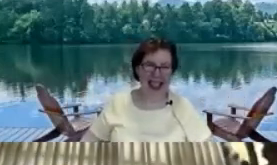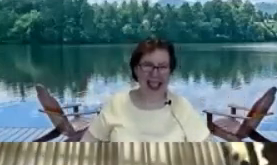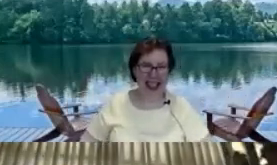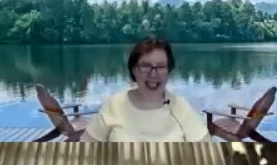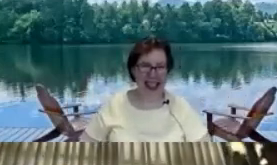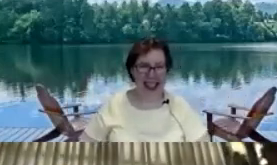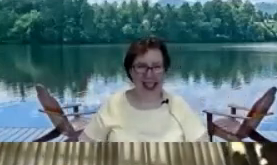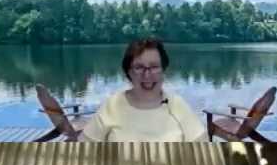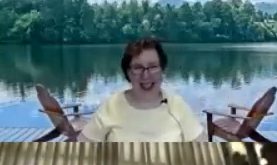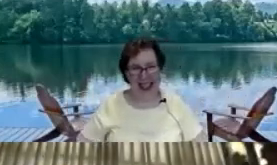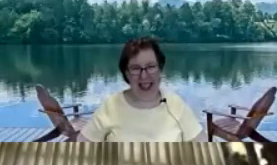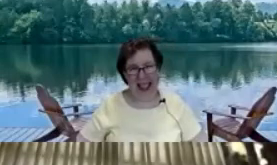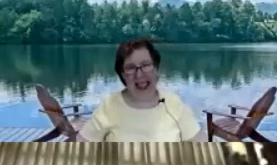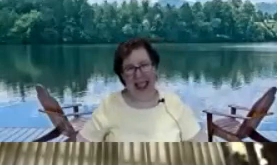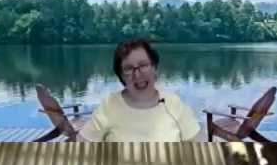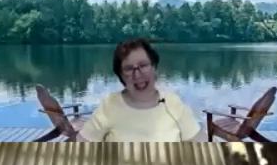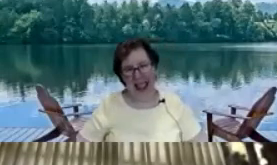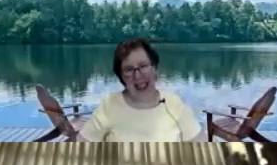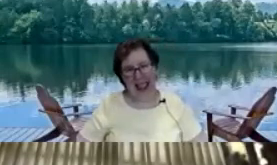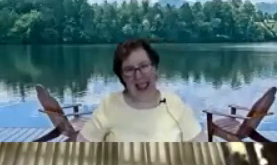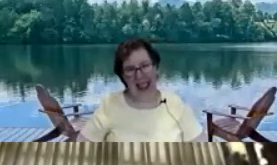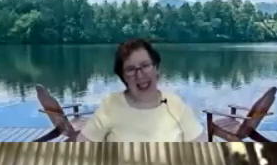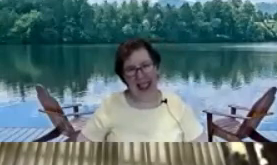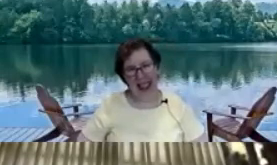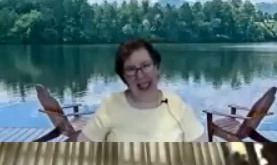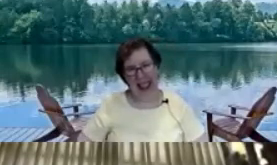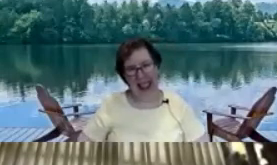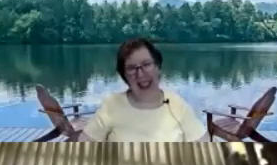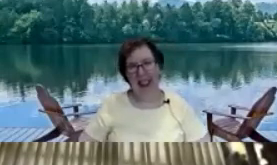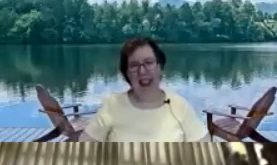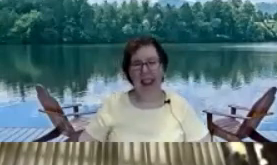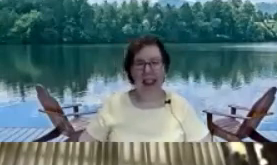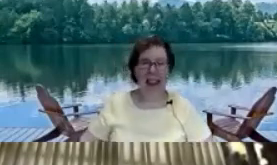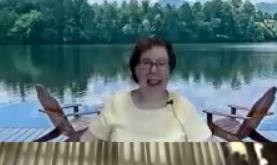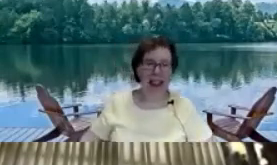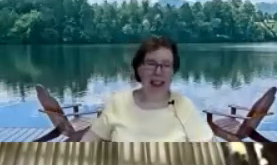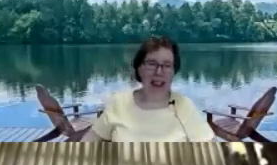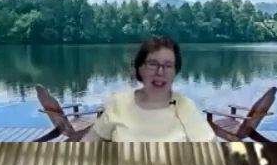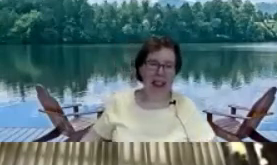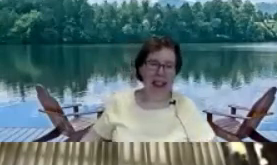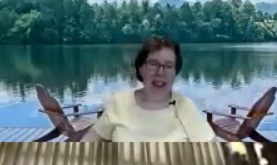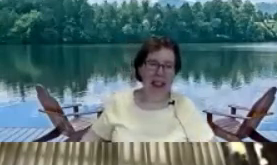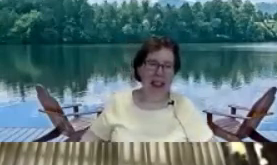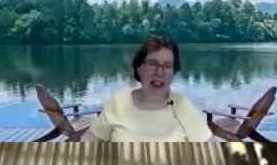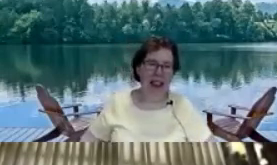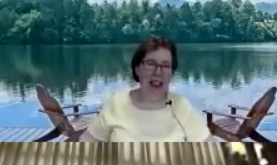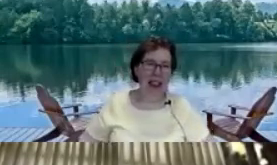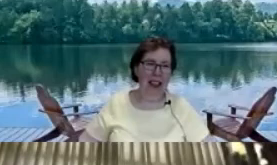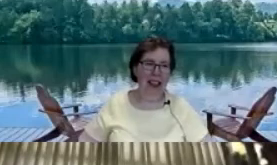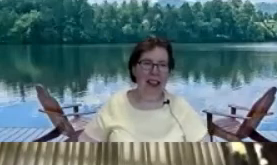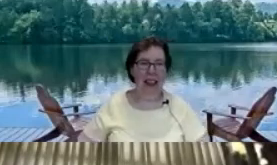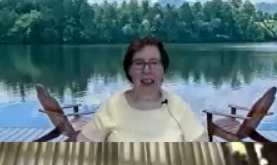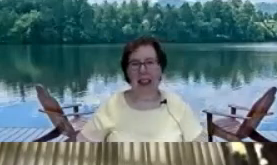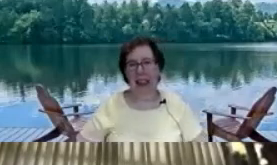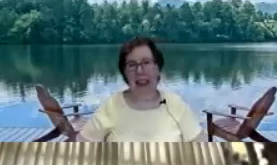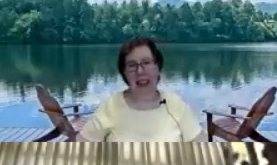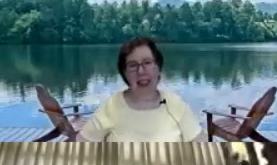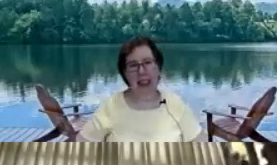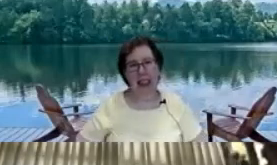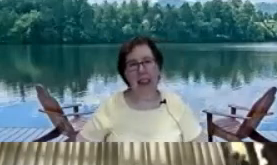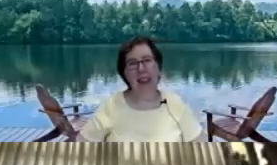and a blue shirt, and he's flying through the air. Who else does that? Who else wears red shorts and a blue shirt and flies through the air?